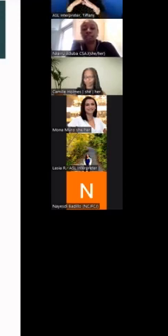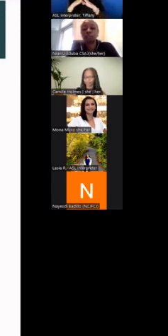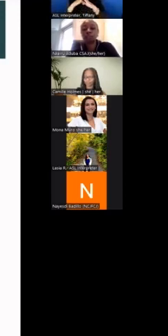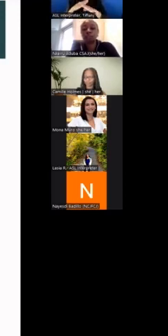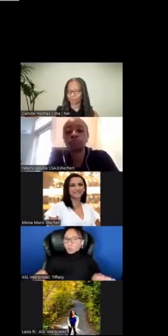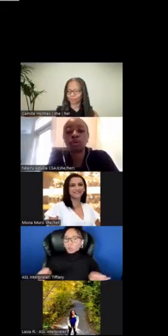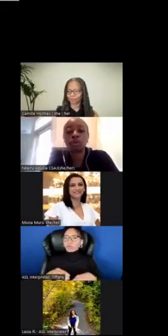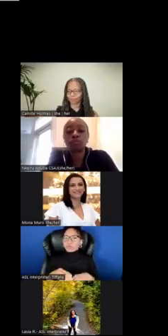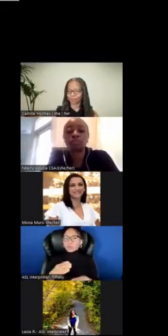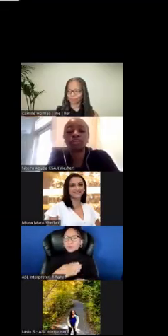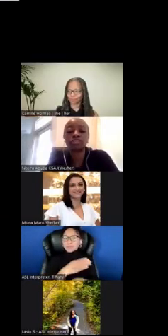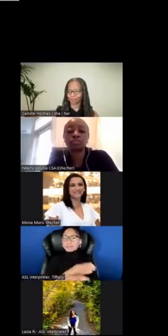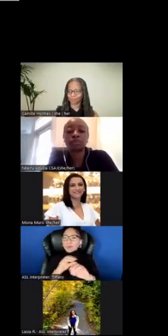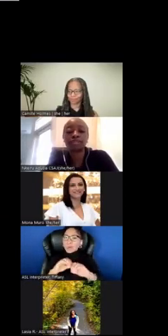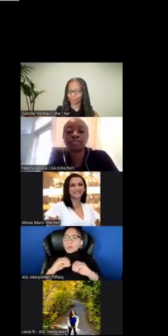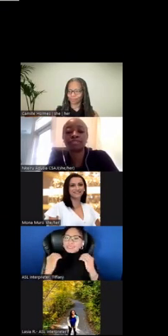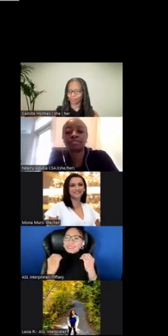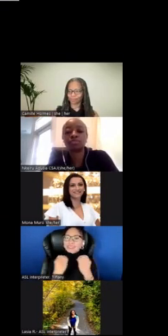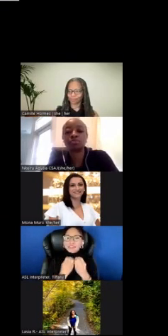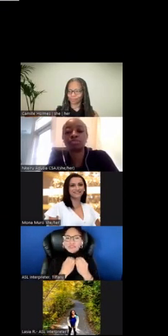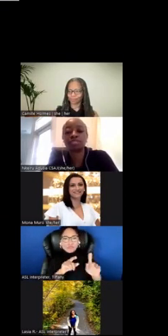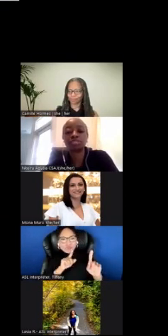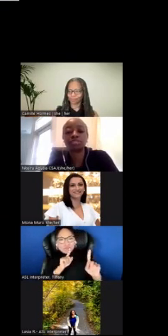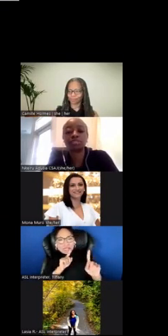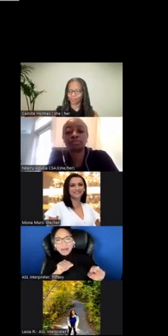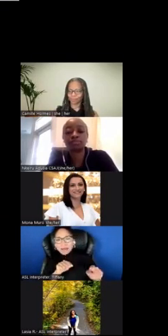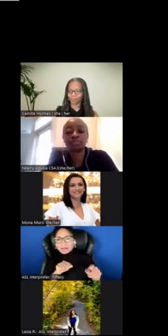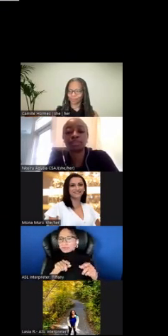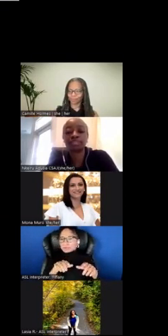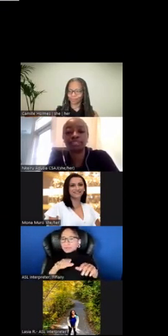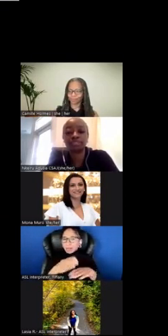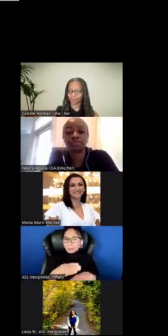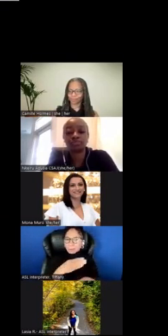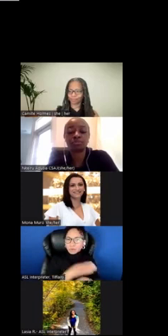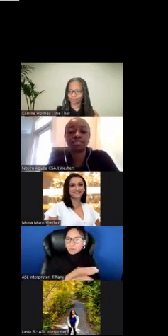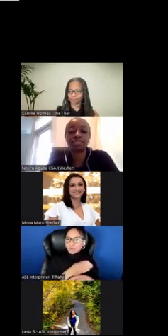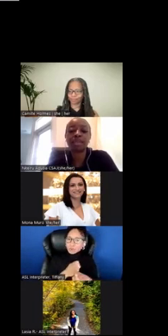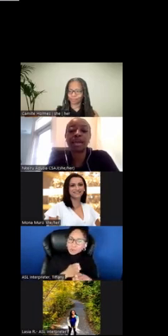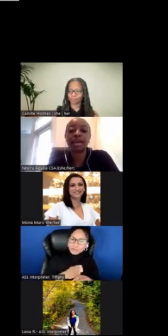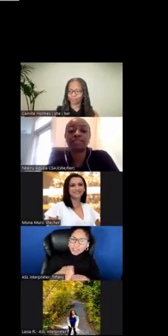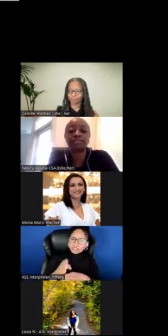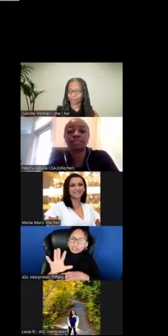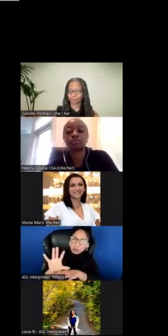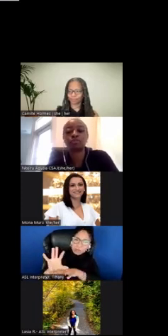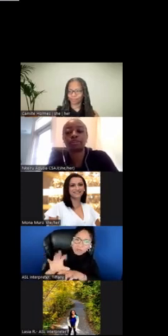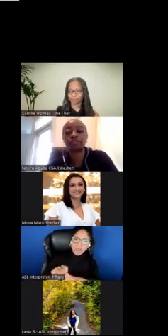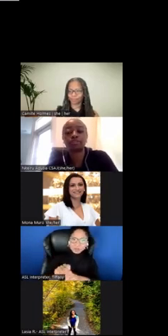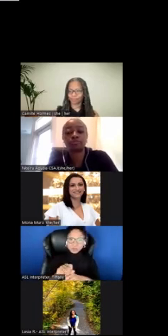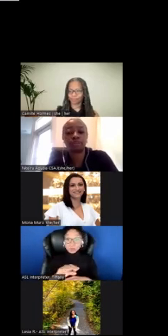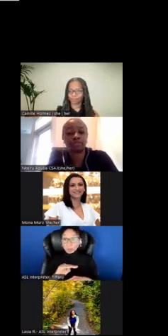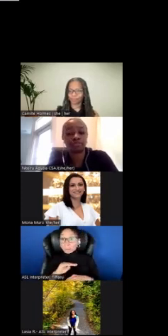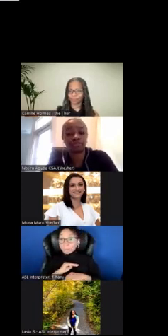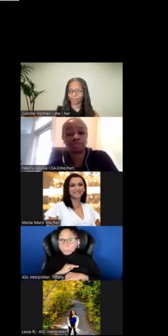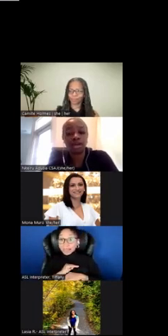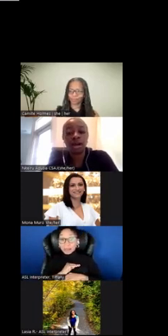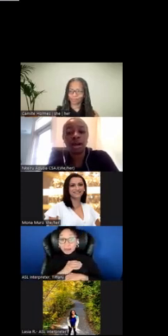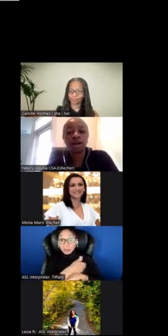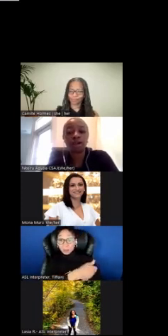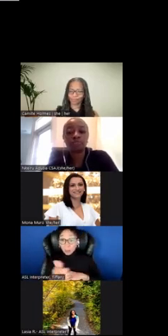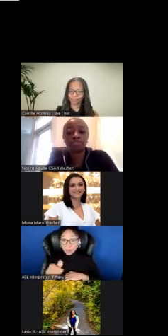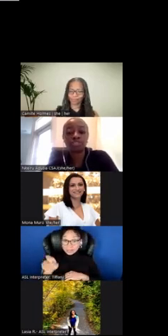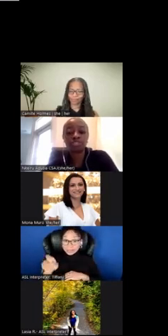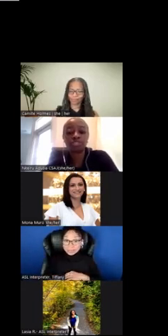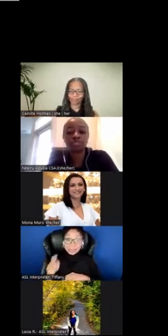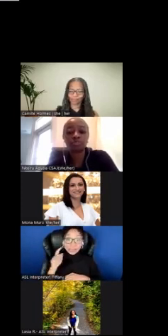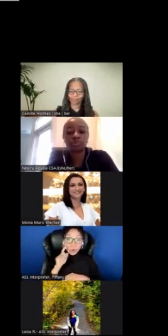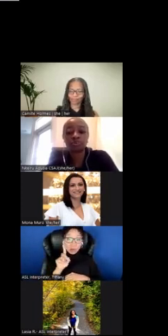and improve professional practices to meet the self-defined needs of domestic and sexual violence survivors.